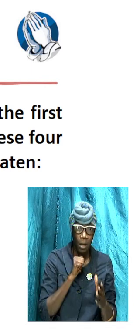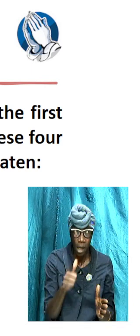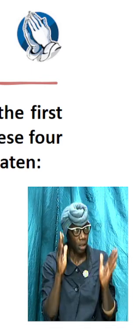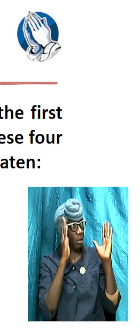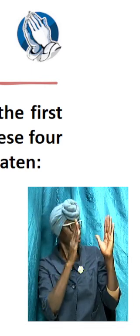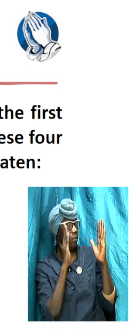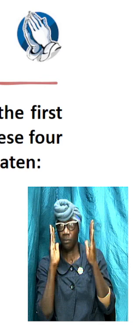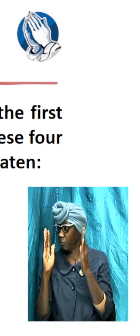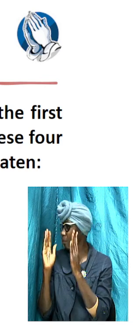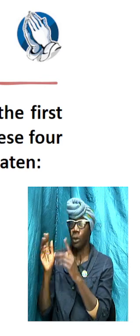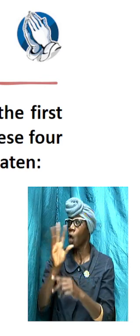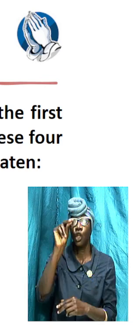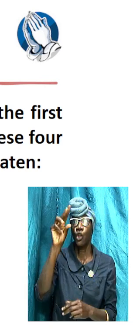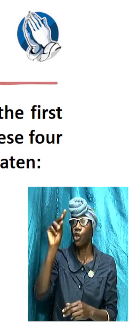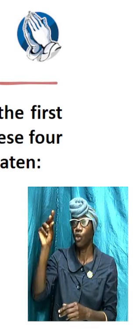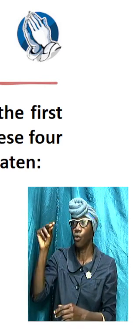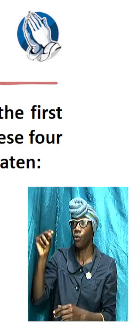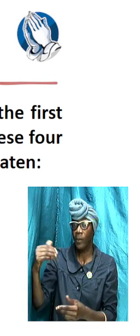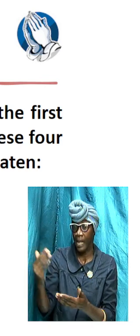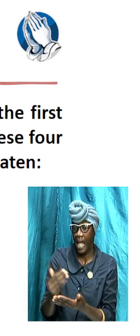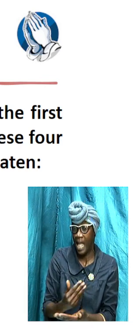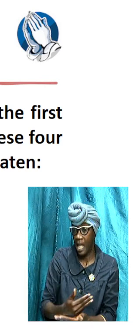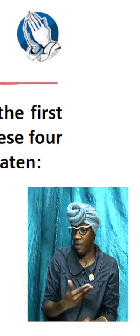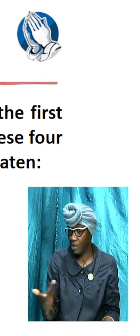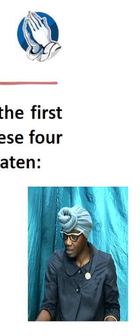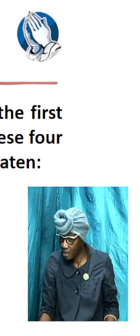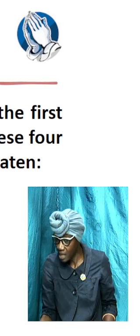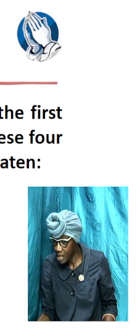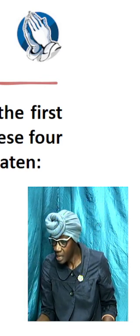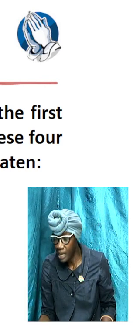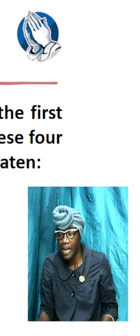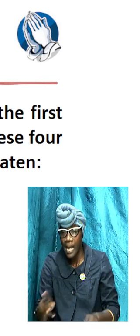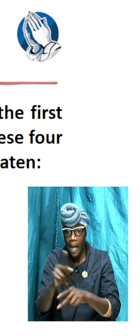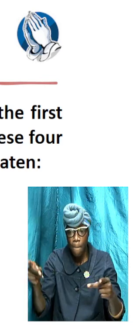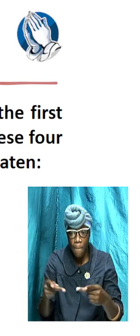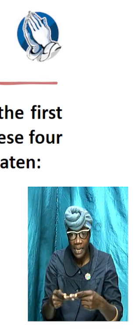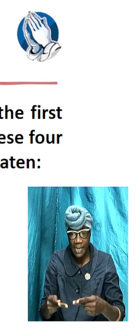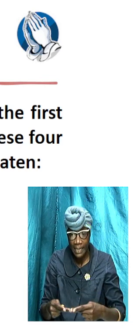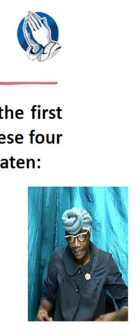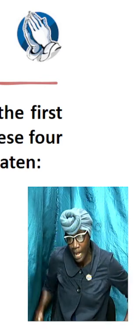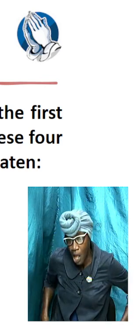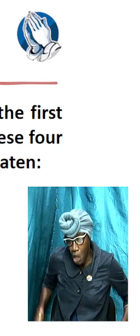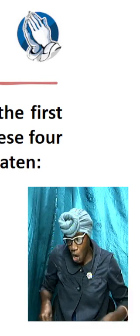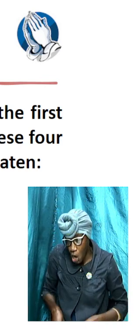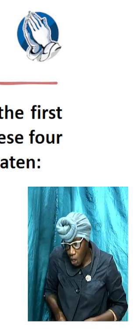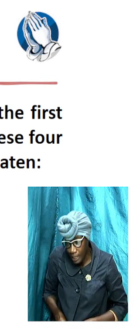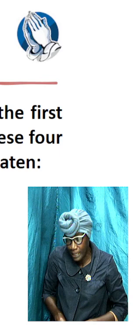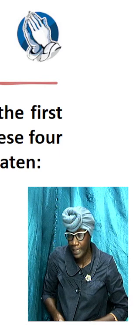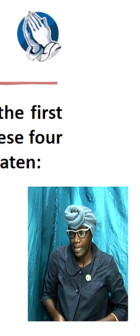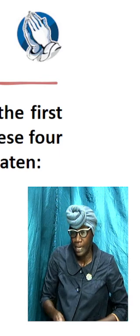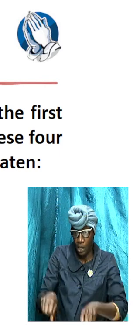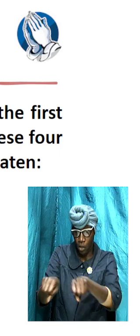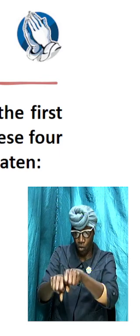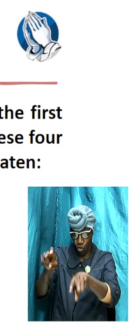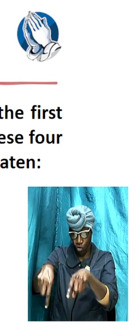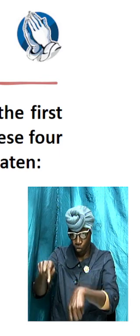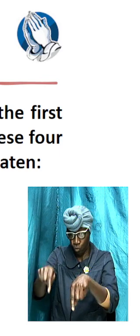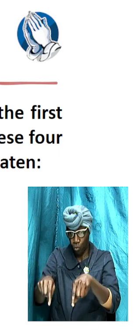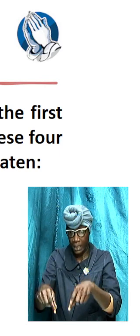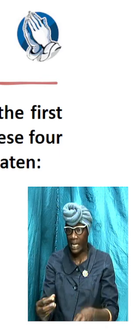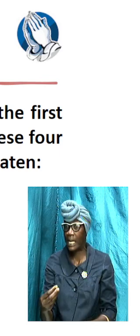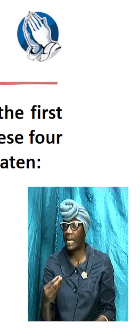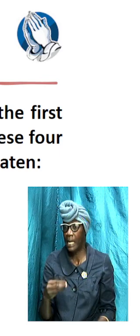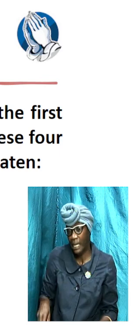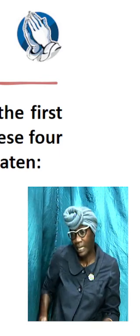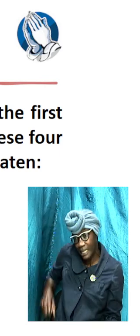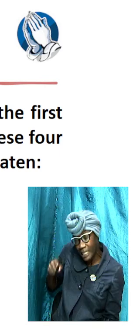you need should be in place already. You must have your loin girded. You must have on your sandal. You must have your staff in your hand. Eat with haste.